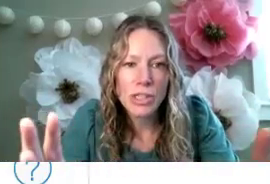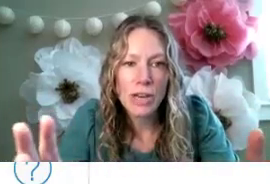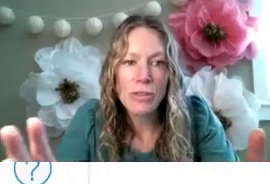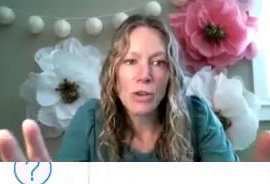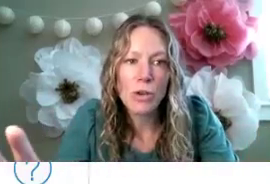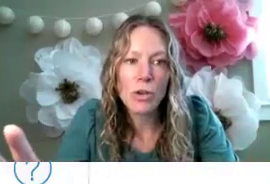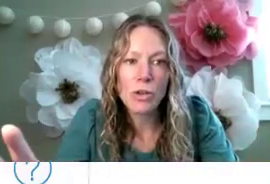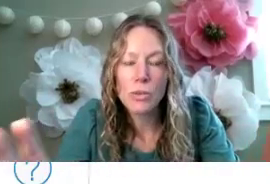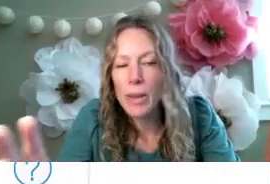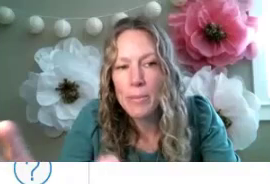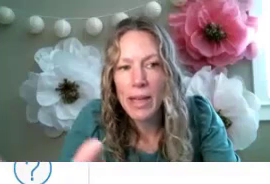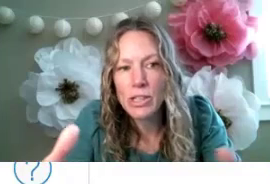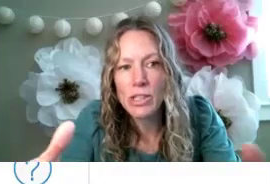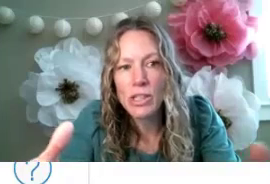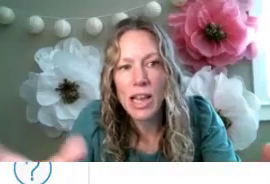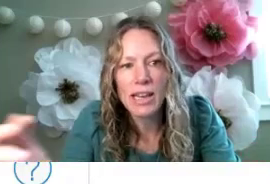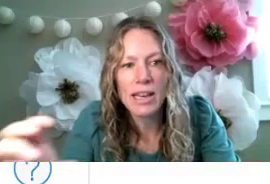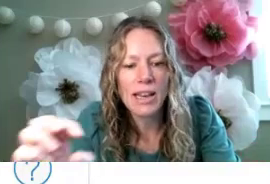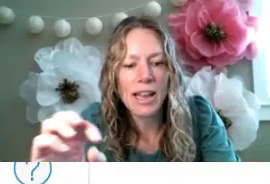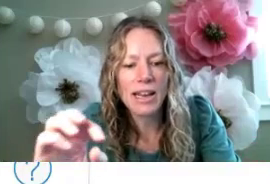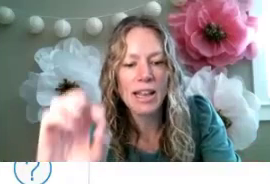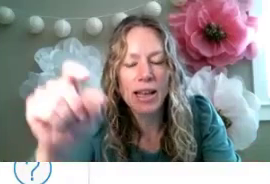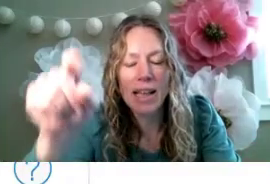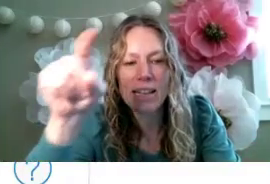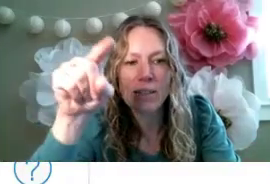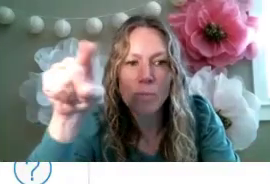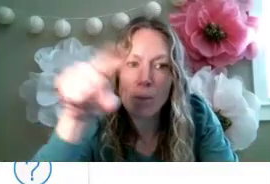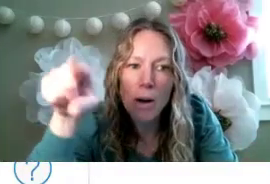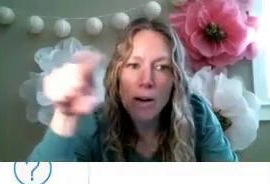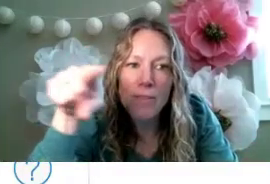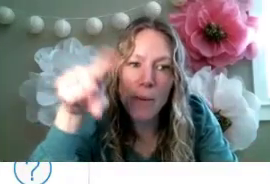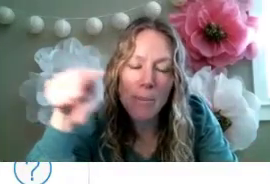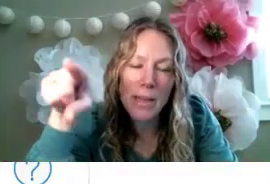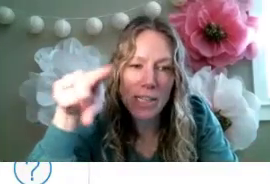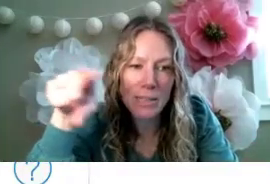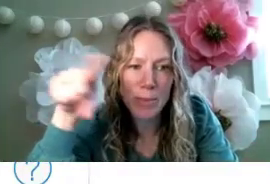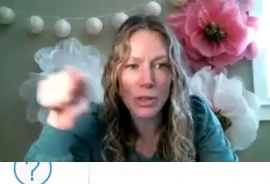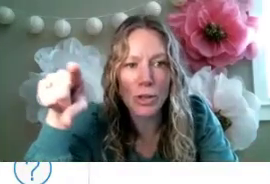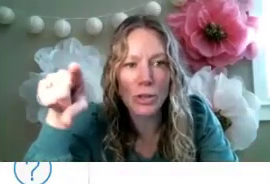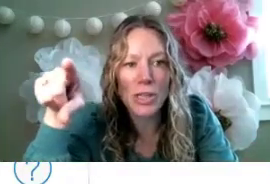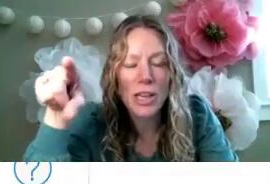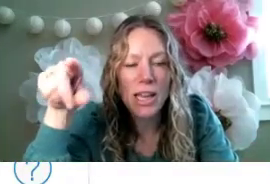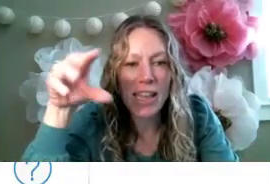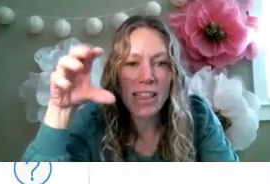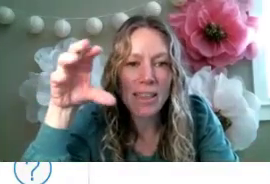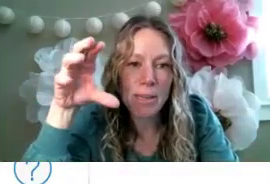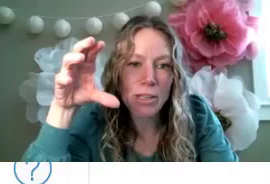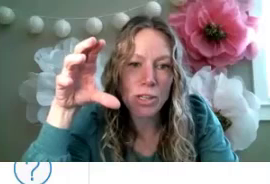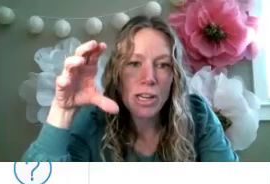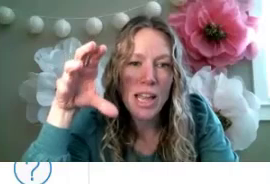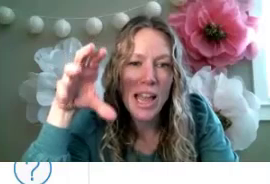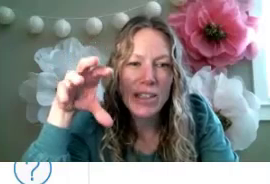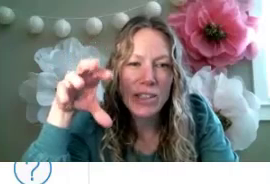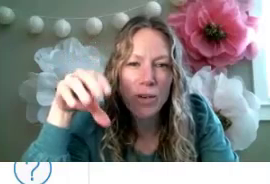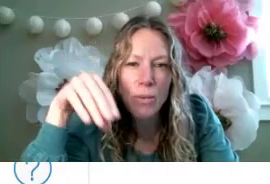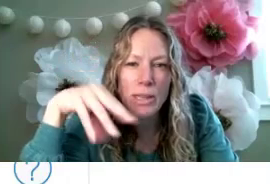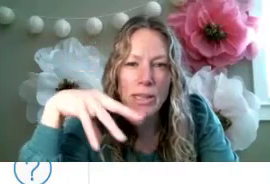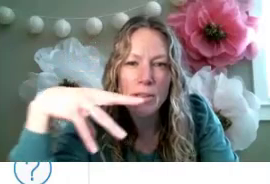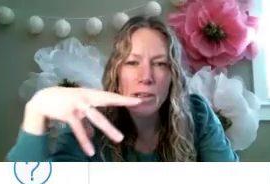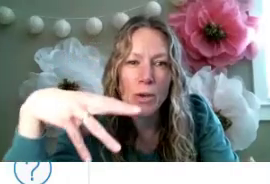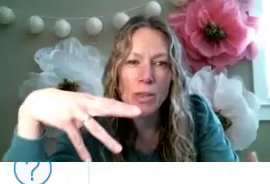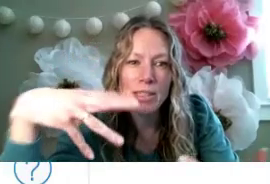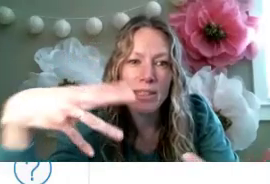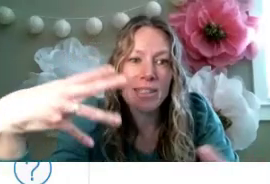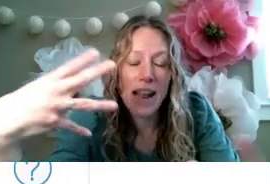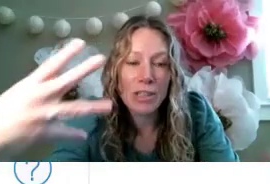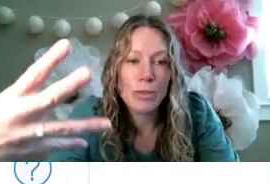have a screenshot of the Google web page and one part of that web page has been circled in the picture. And so I want